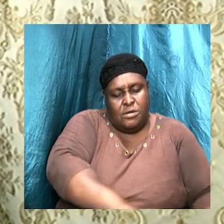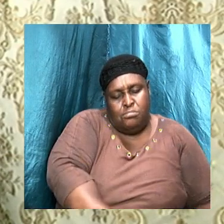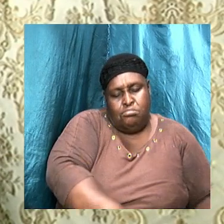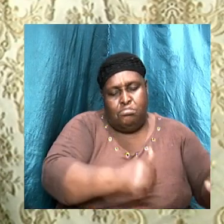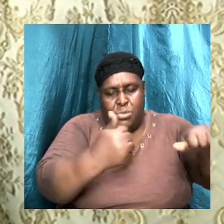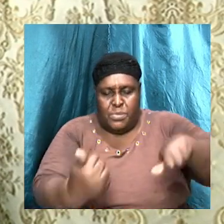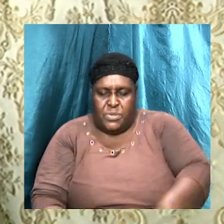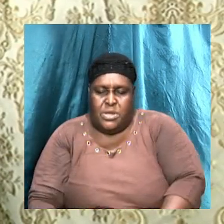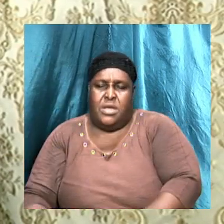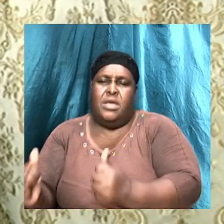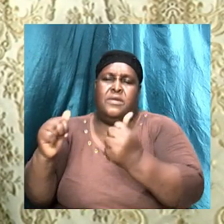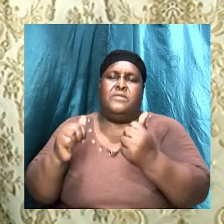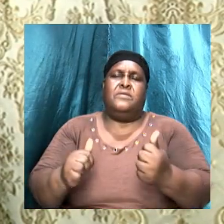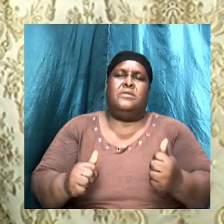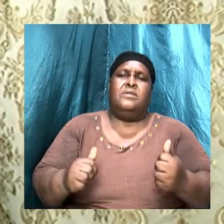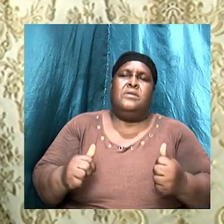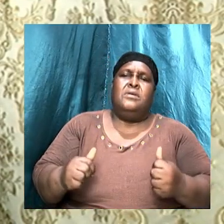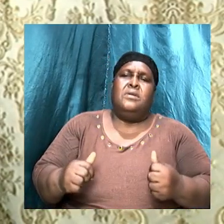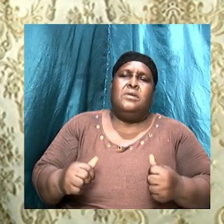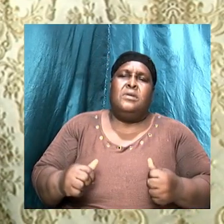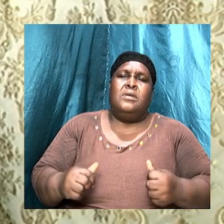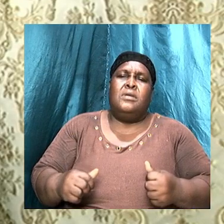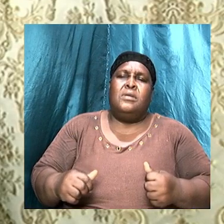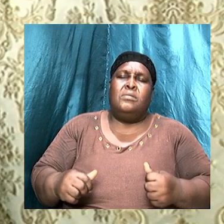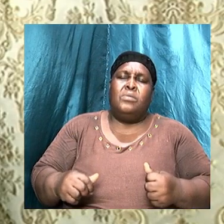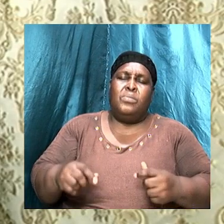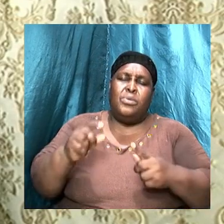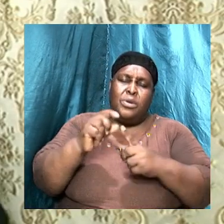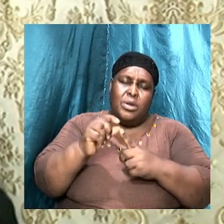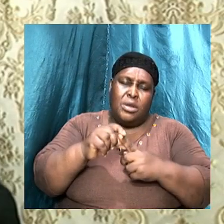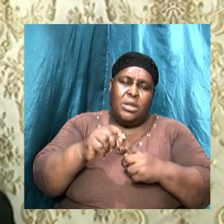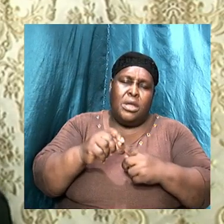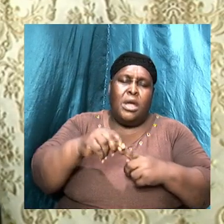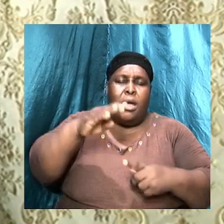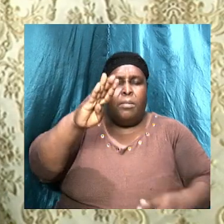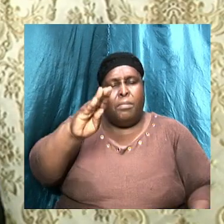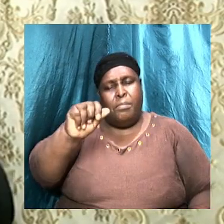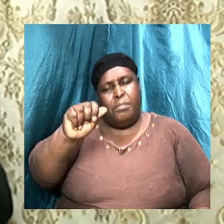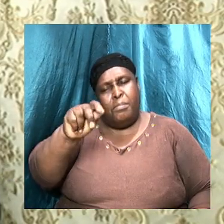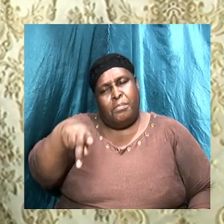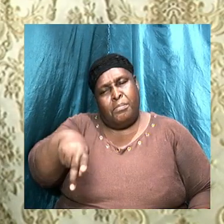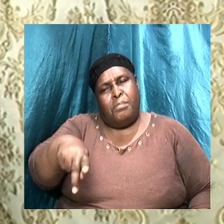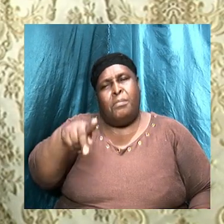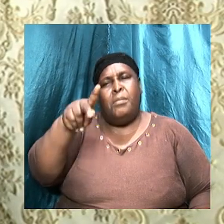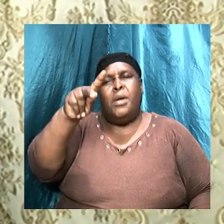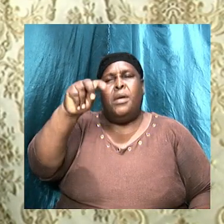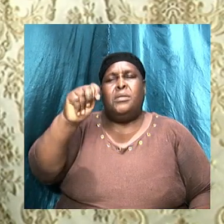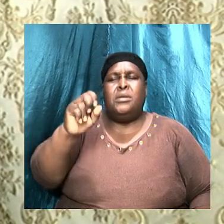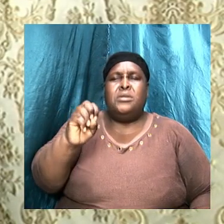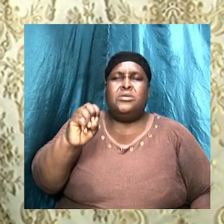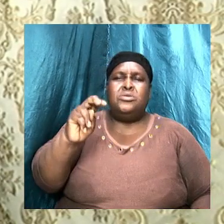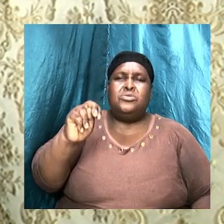word for baptism is baptizio, which means to dip, to plunge, or immerse.